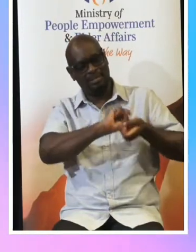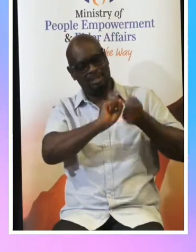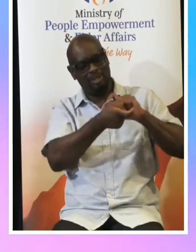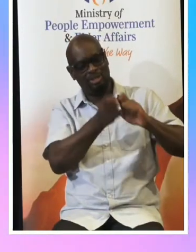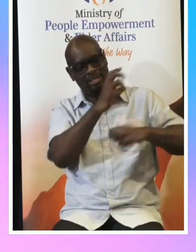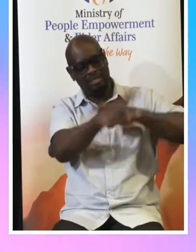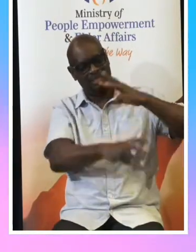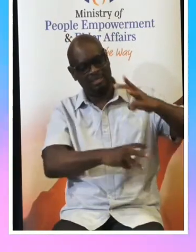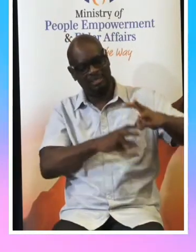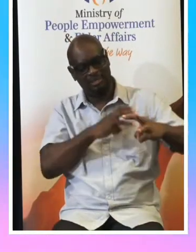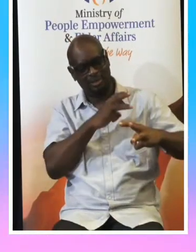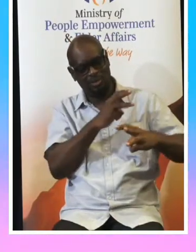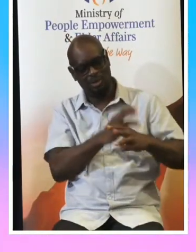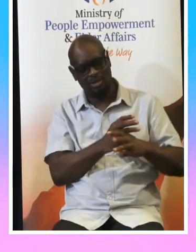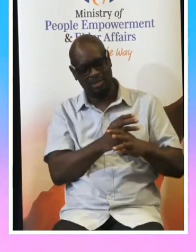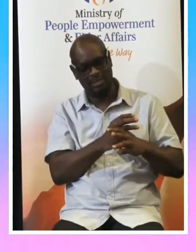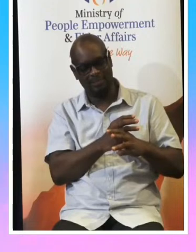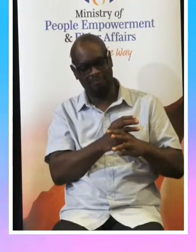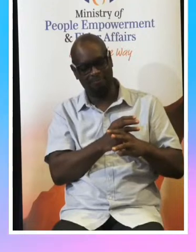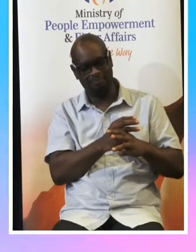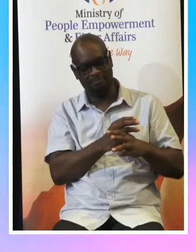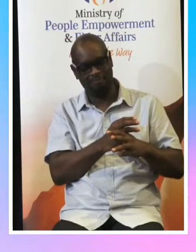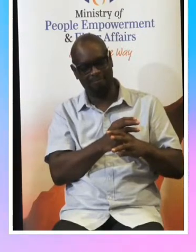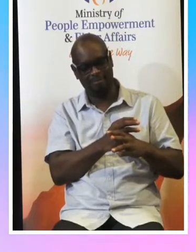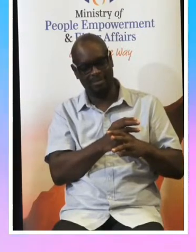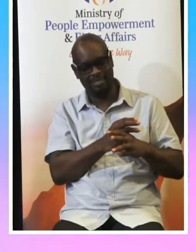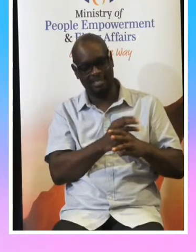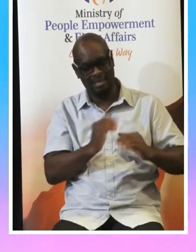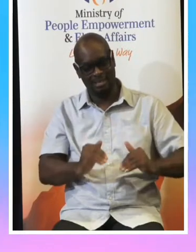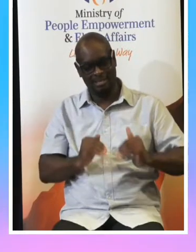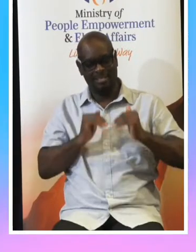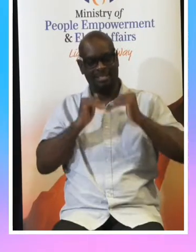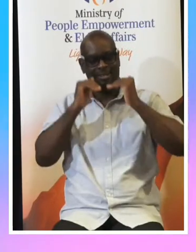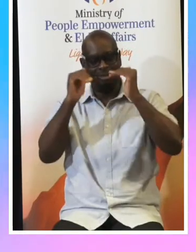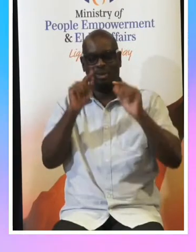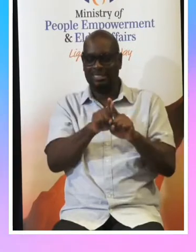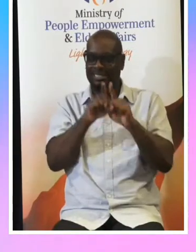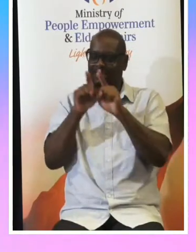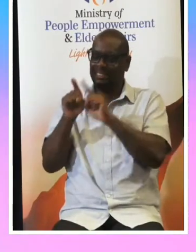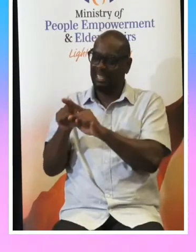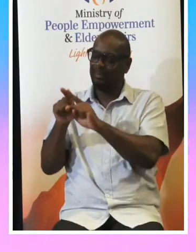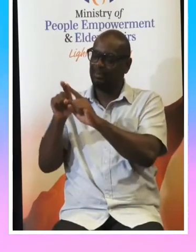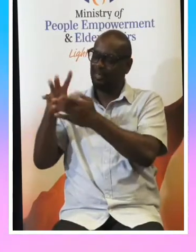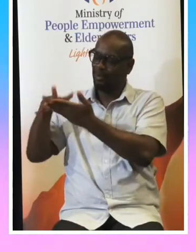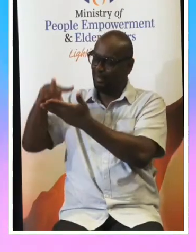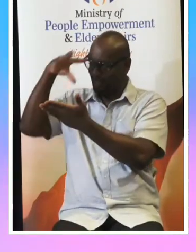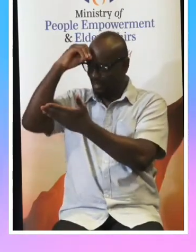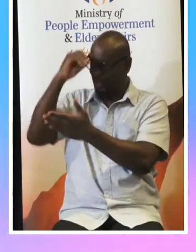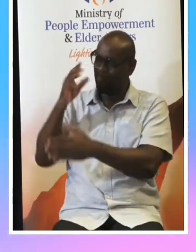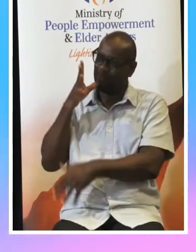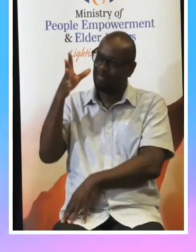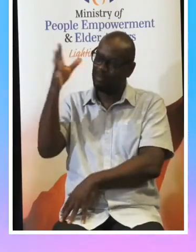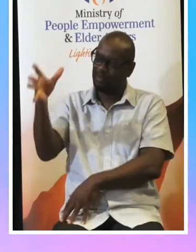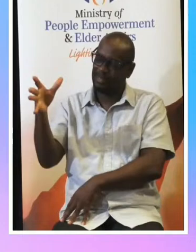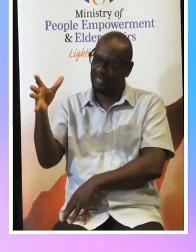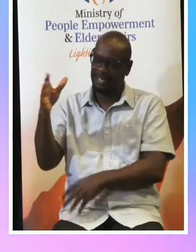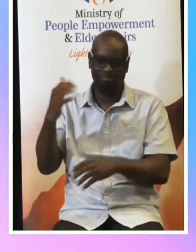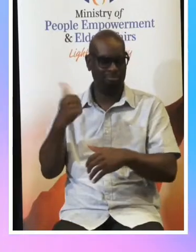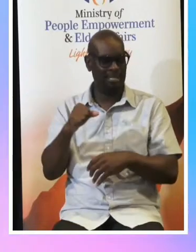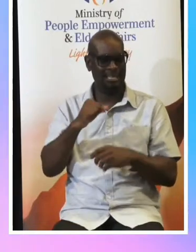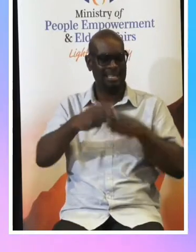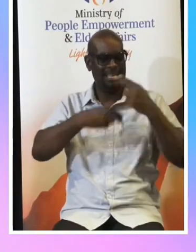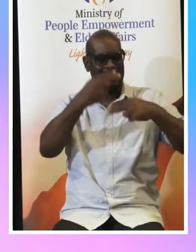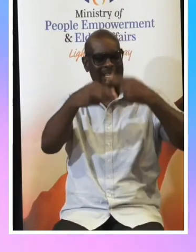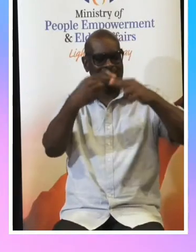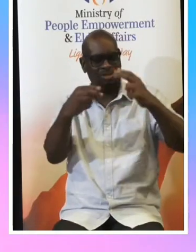grows in direct relation to the lessons he learned from his grandmother, then any history I make must be credited to a woman from